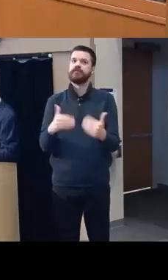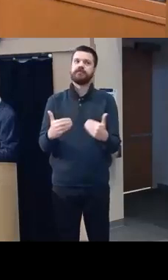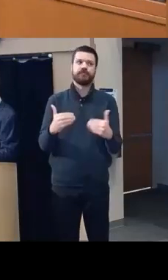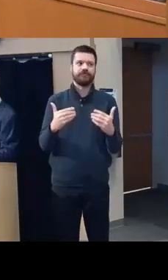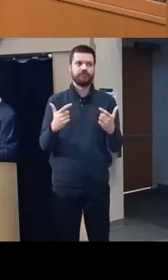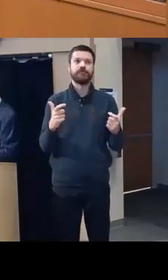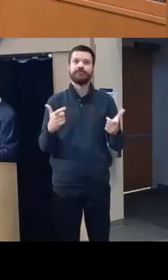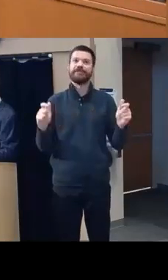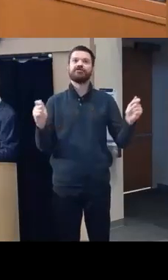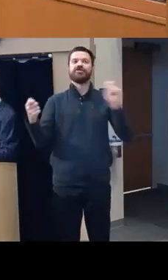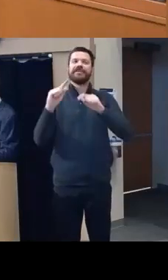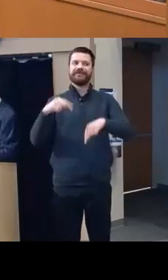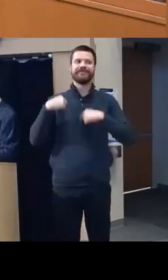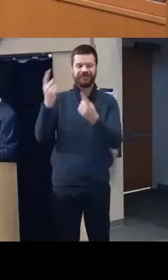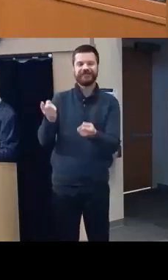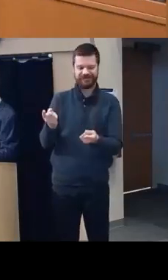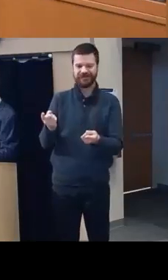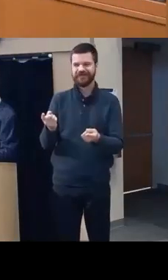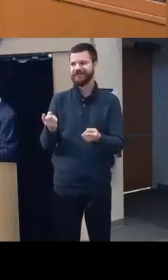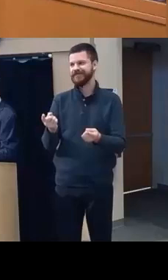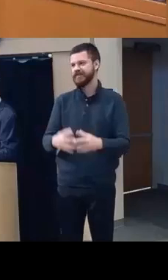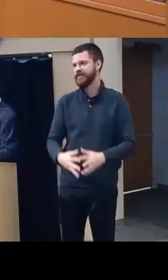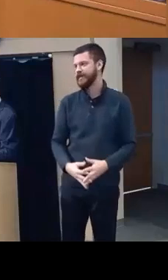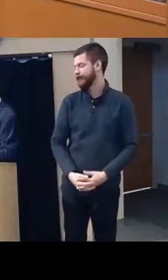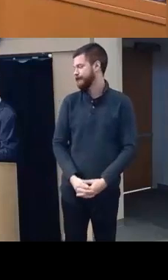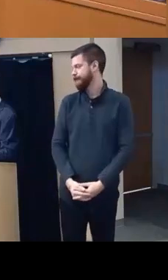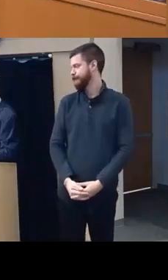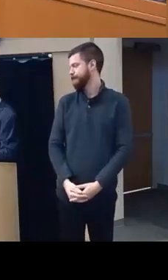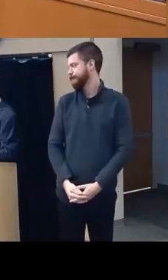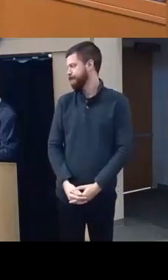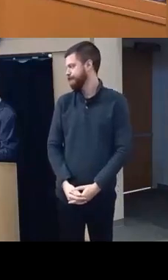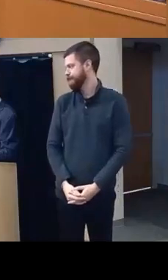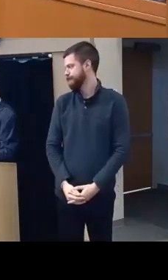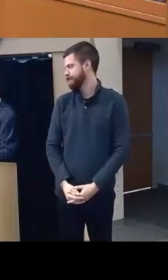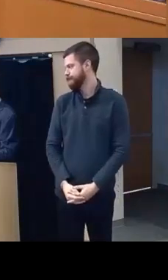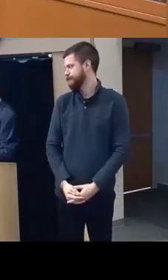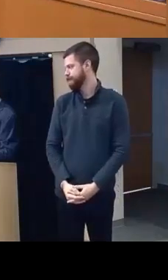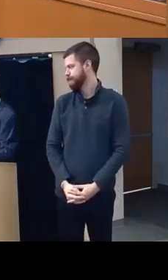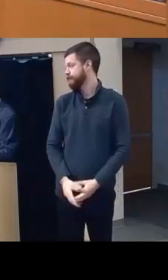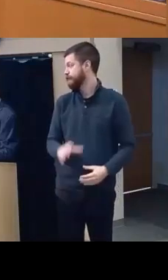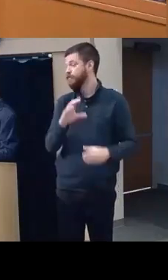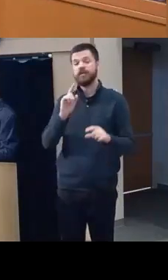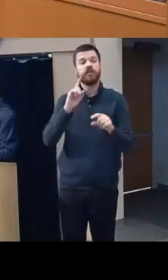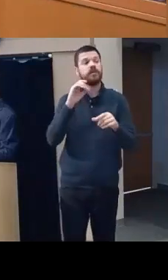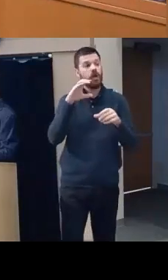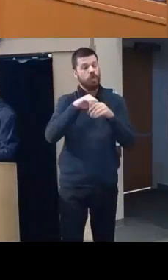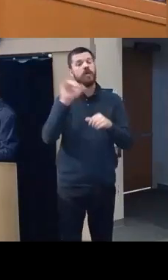sea change since then in every local program, I believe, and including